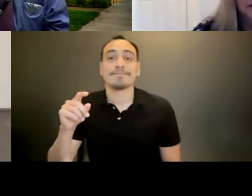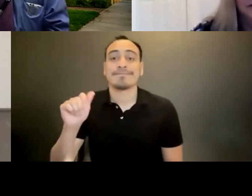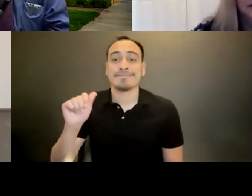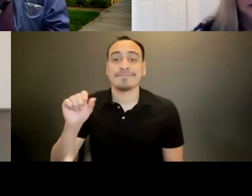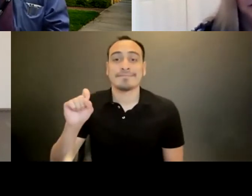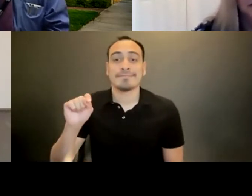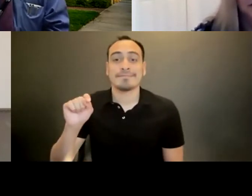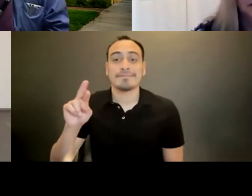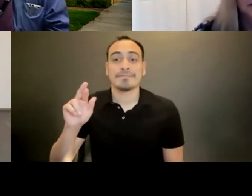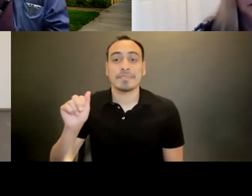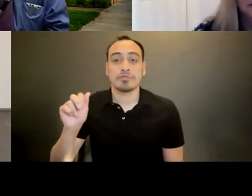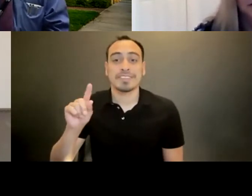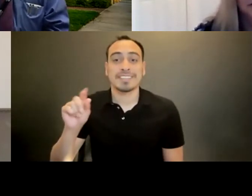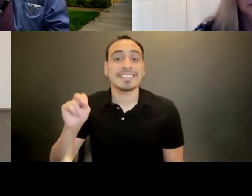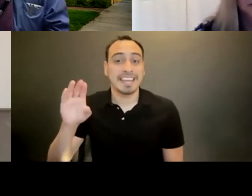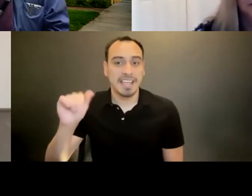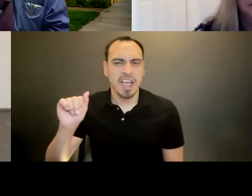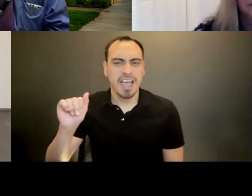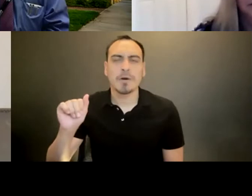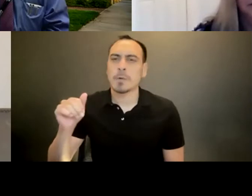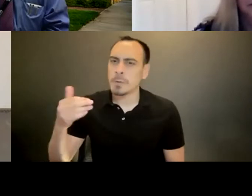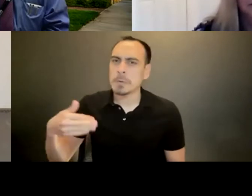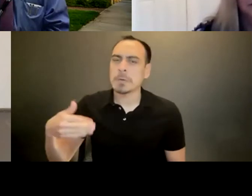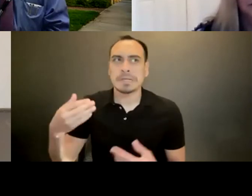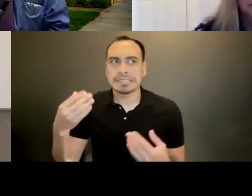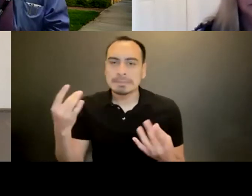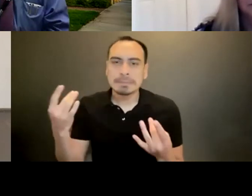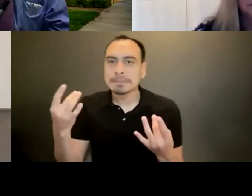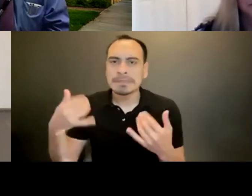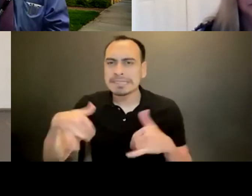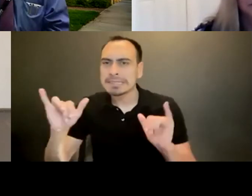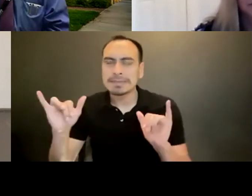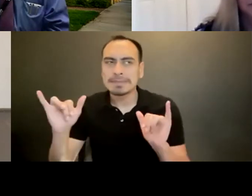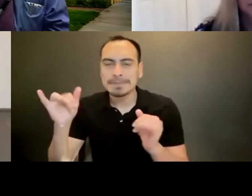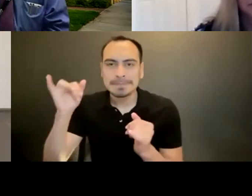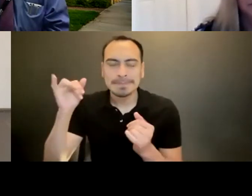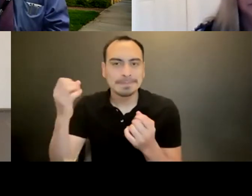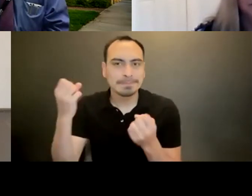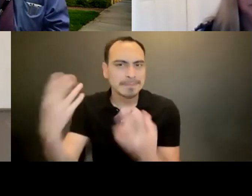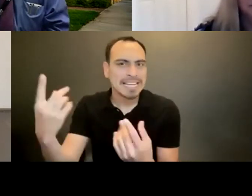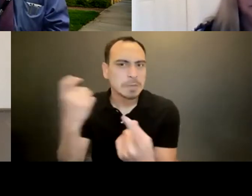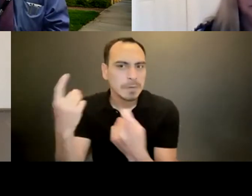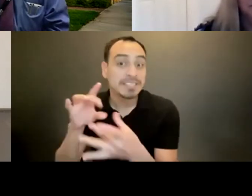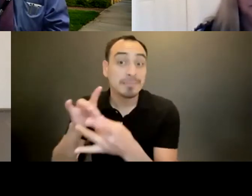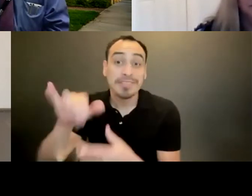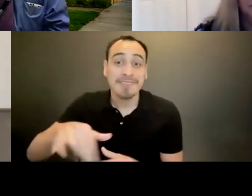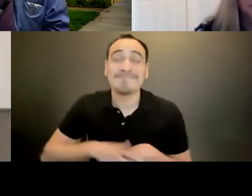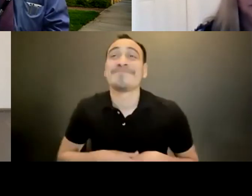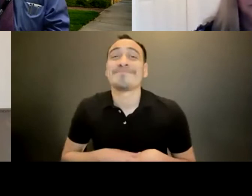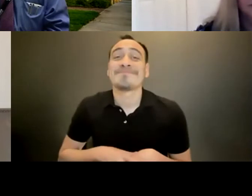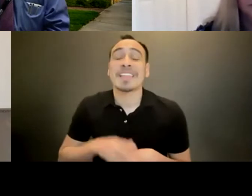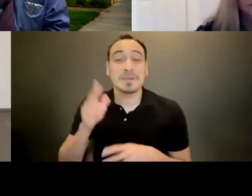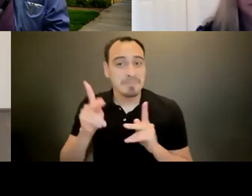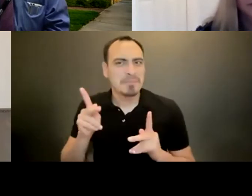of a quandary, I think, for everybody. And let me try to explain why people are a little bit